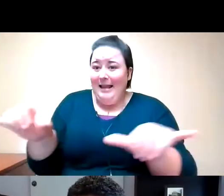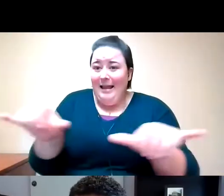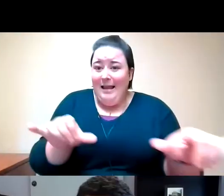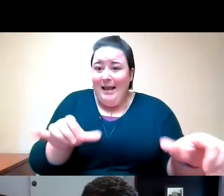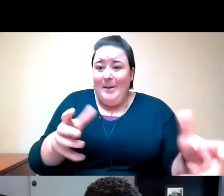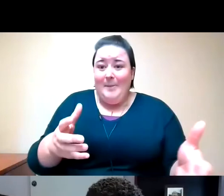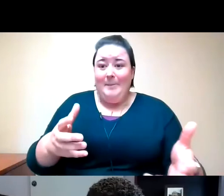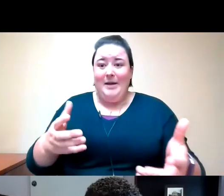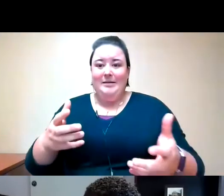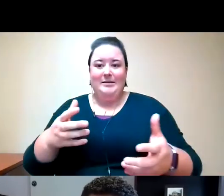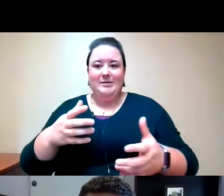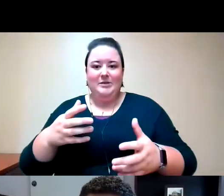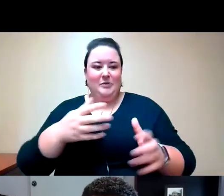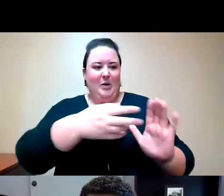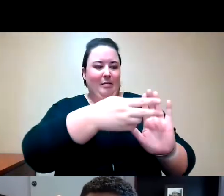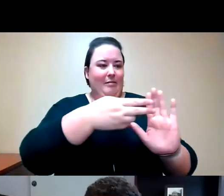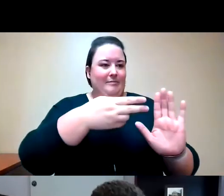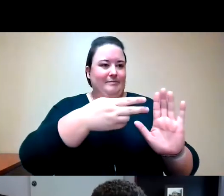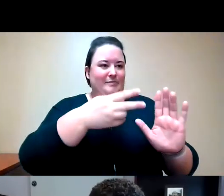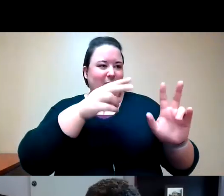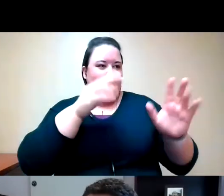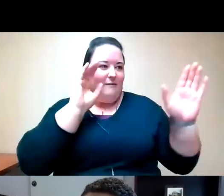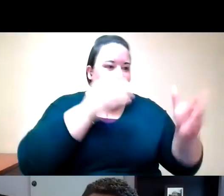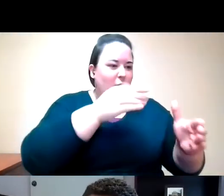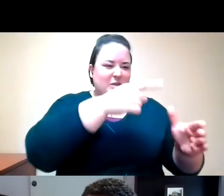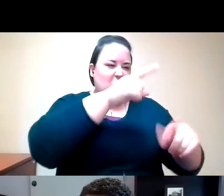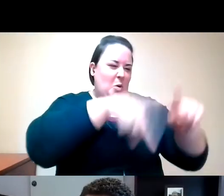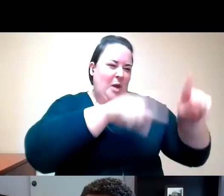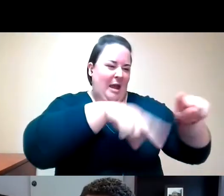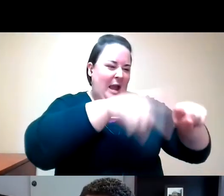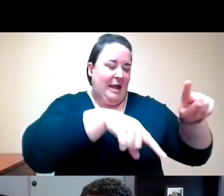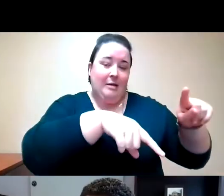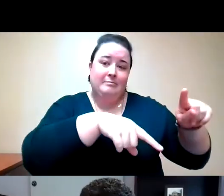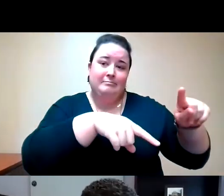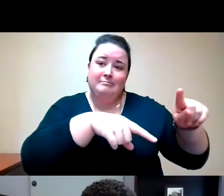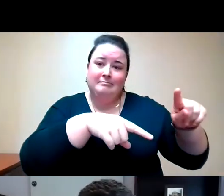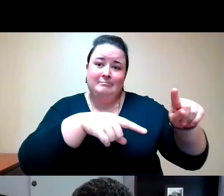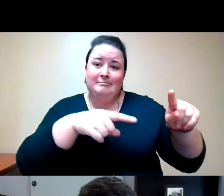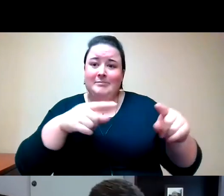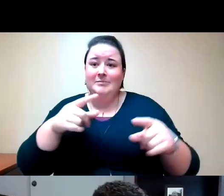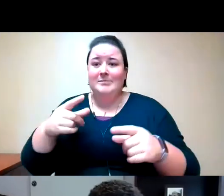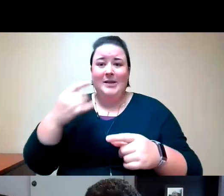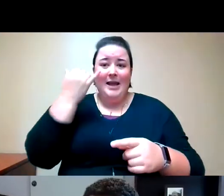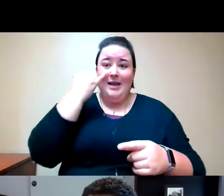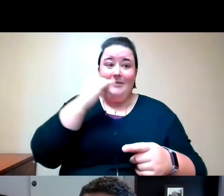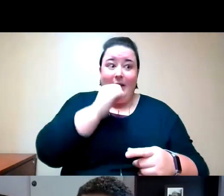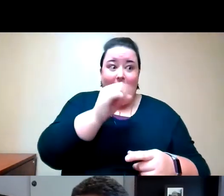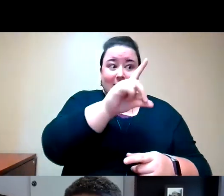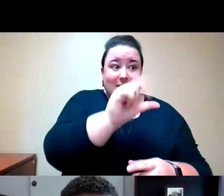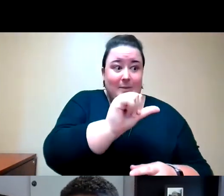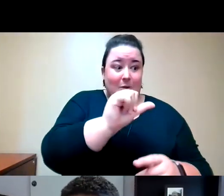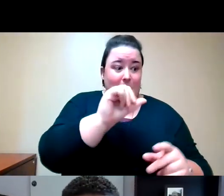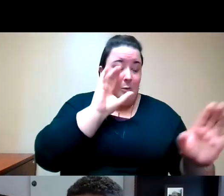based on what they cannot do if they are not classically disabled. And so therefore we need to change this narrative